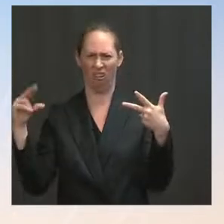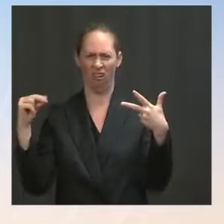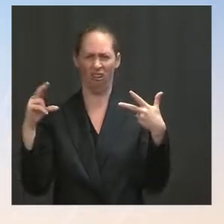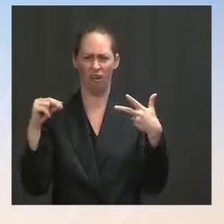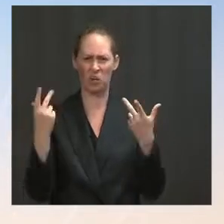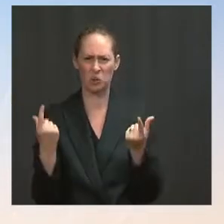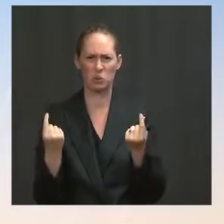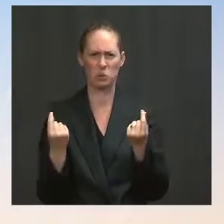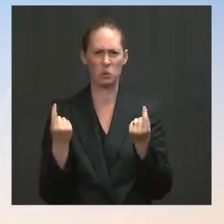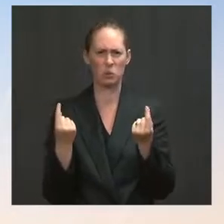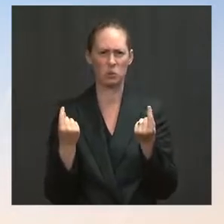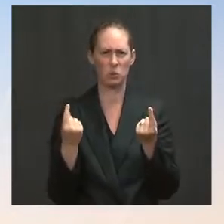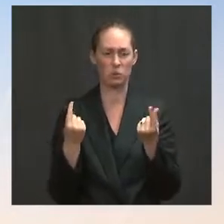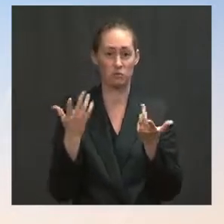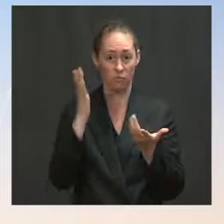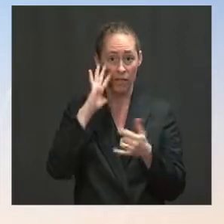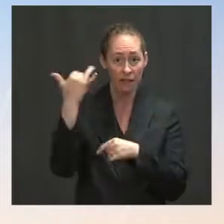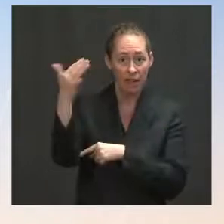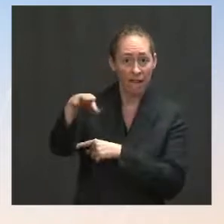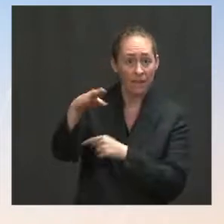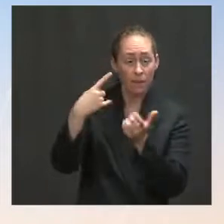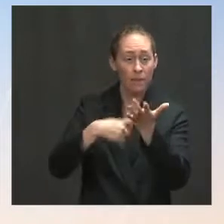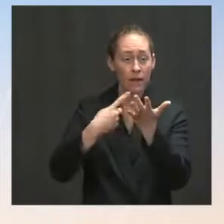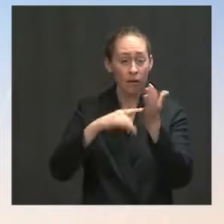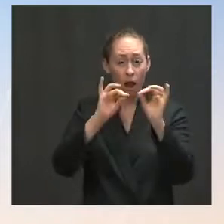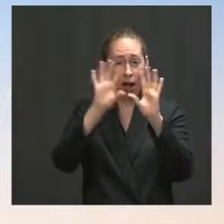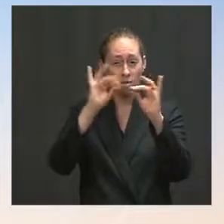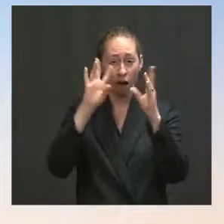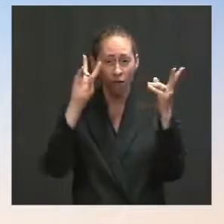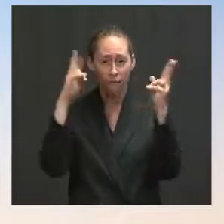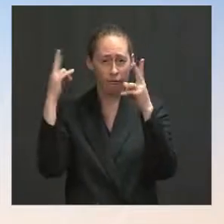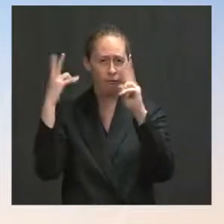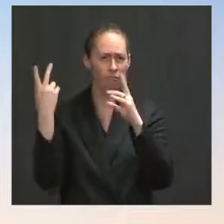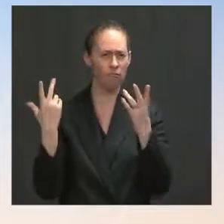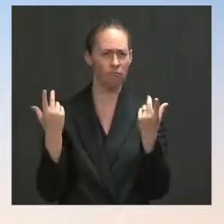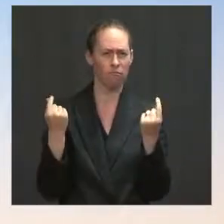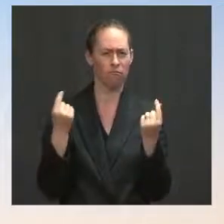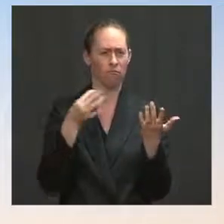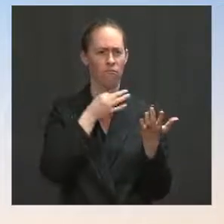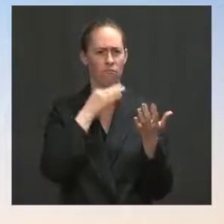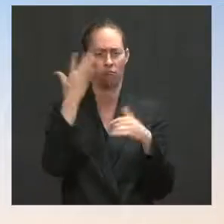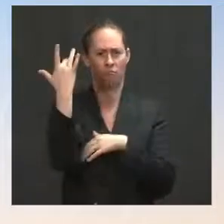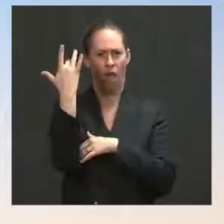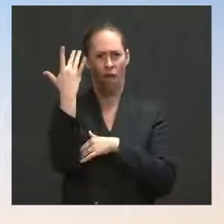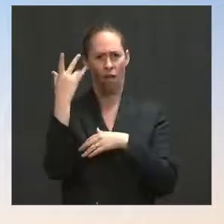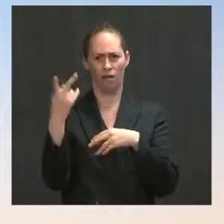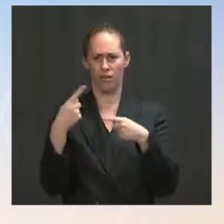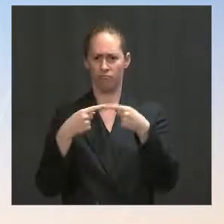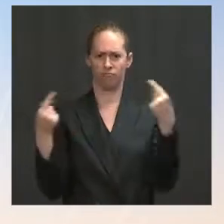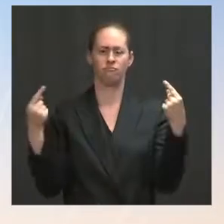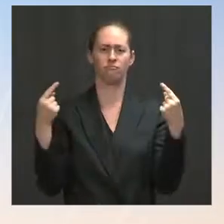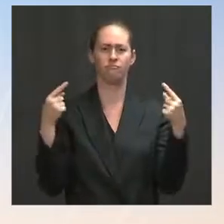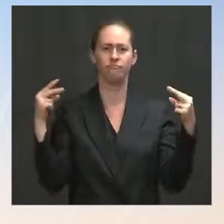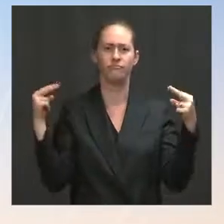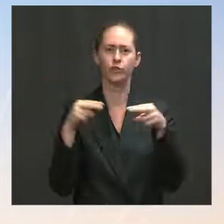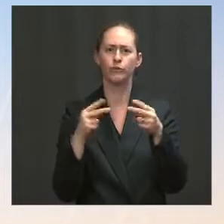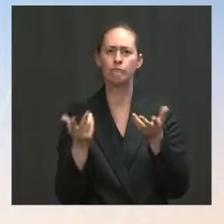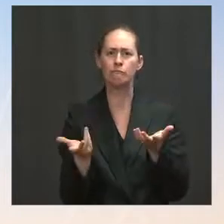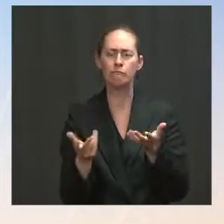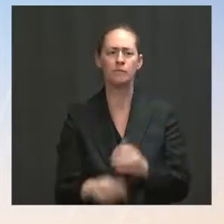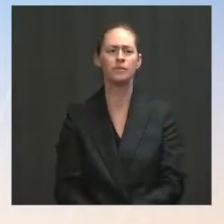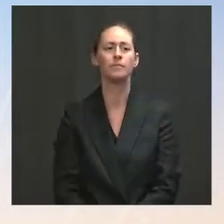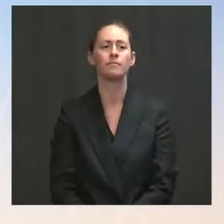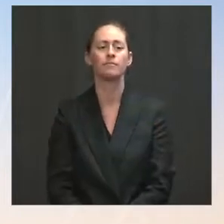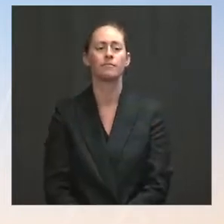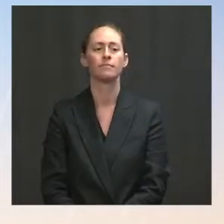And can you just give us a sense of what is at the crux of that disagreement? Well, first, this meeting is a meeting that HHS